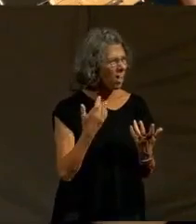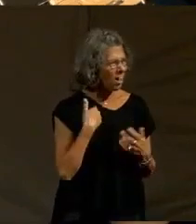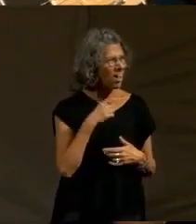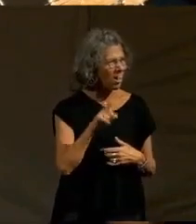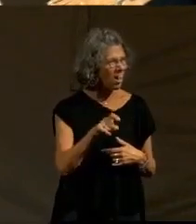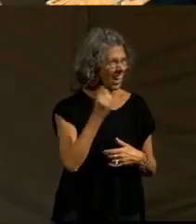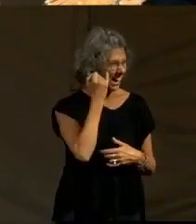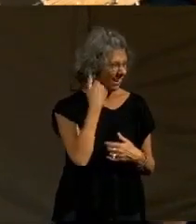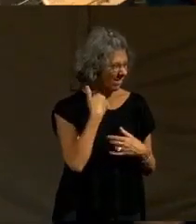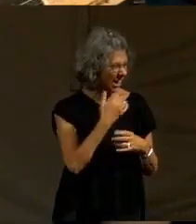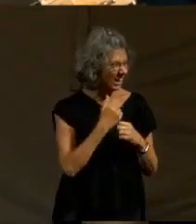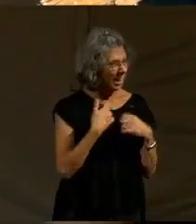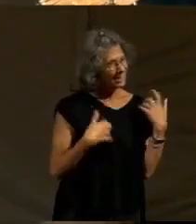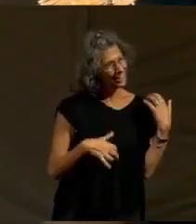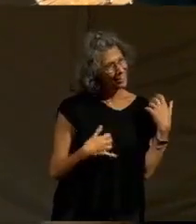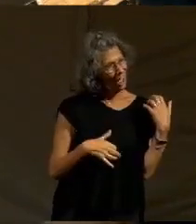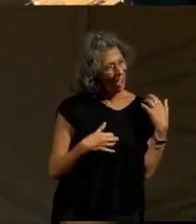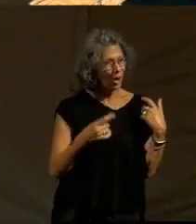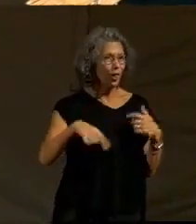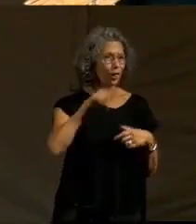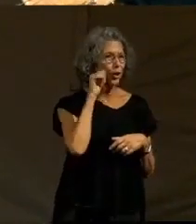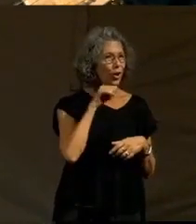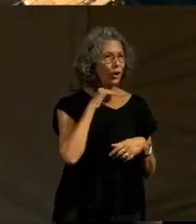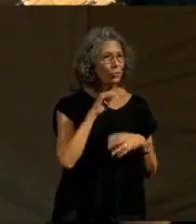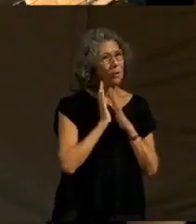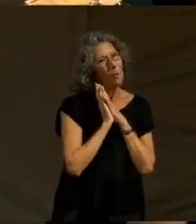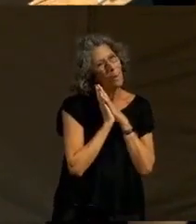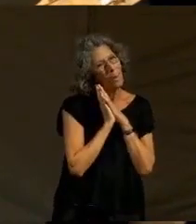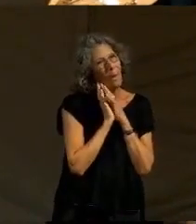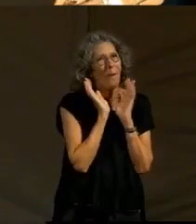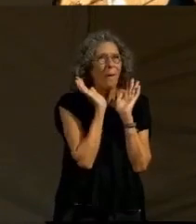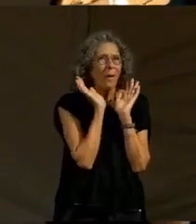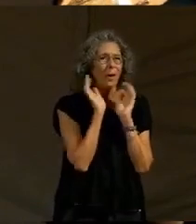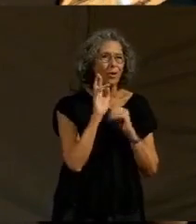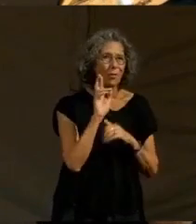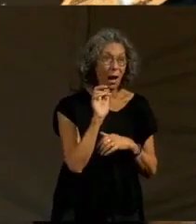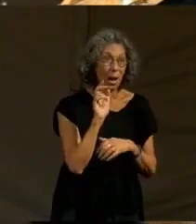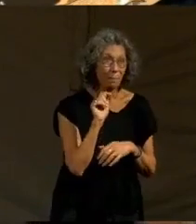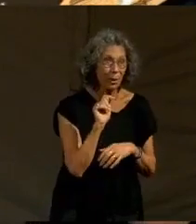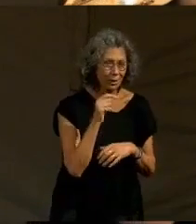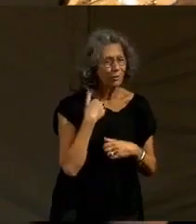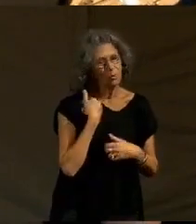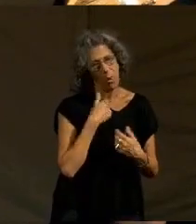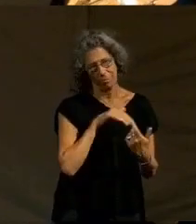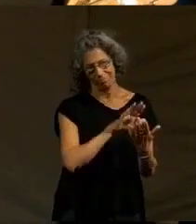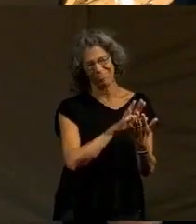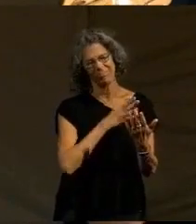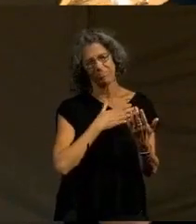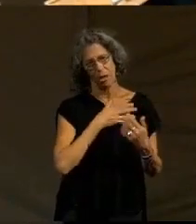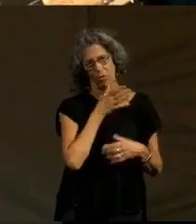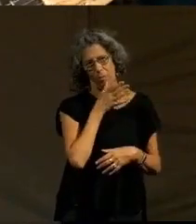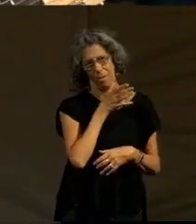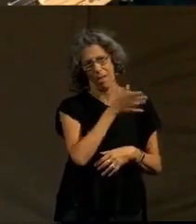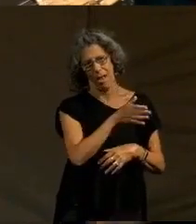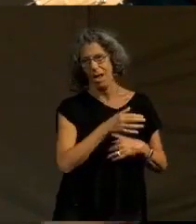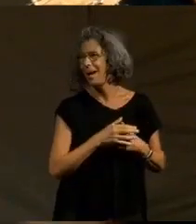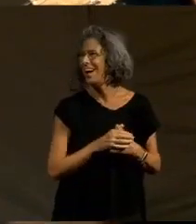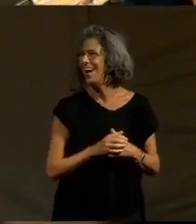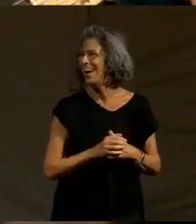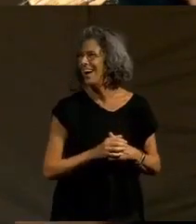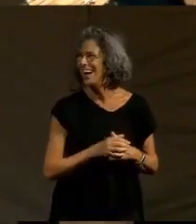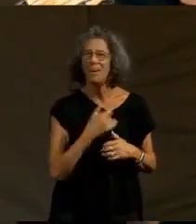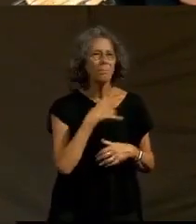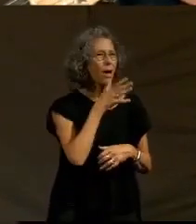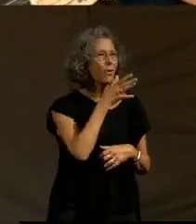they'd go, oh, Robert. So I went to my grandmother. And my grandmother was always a woman who had